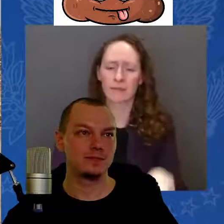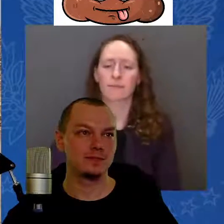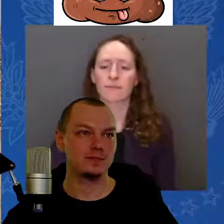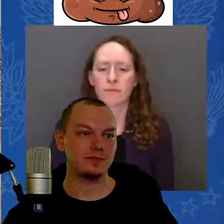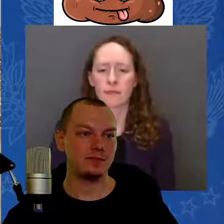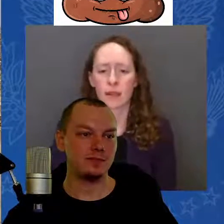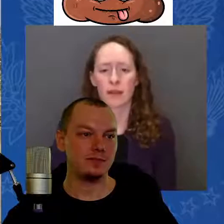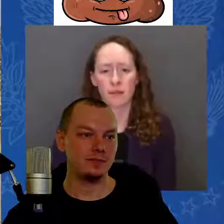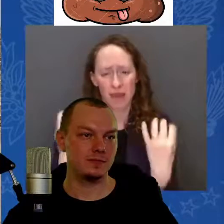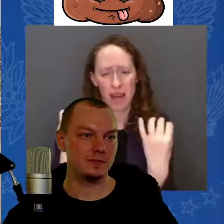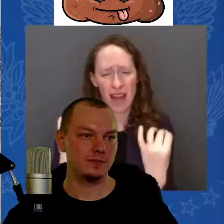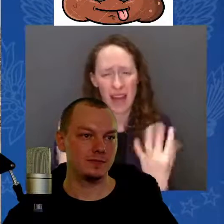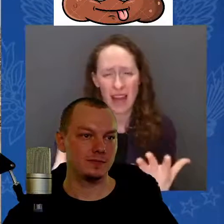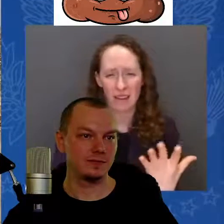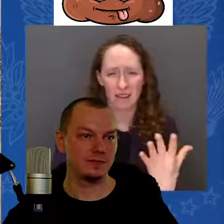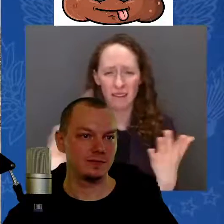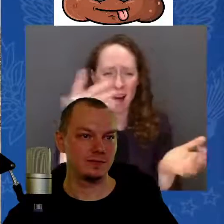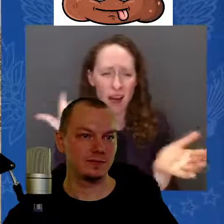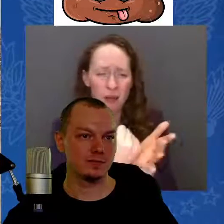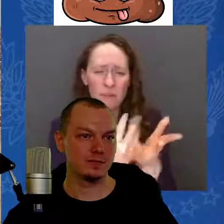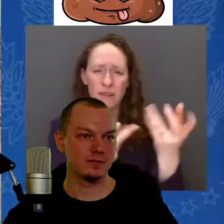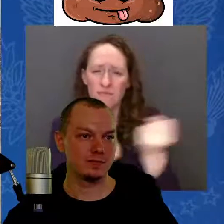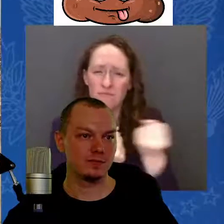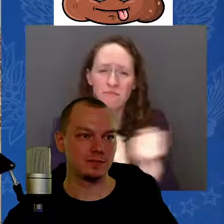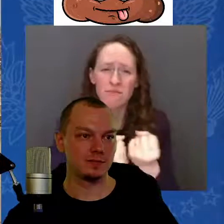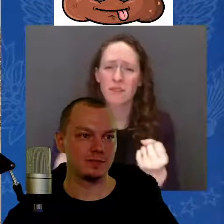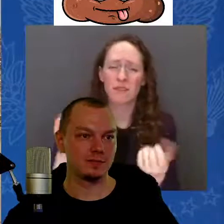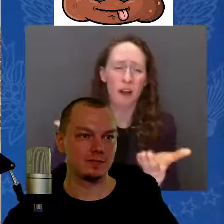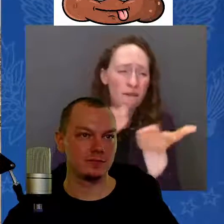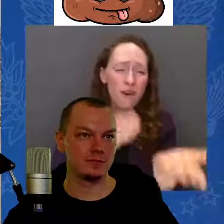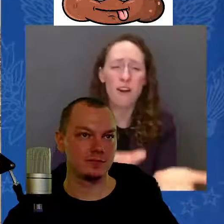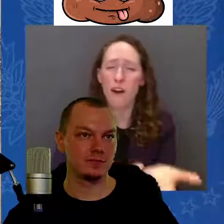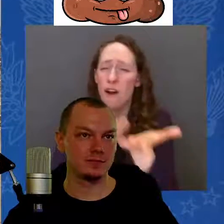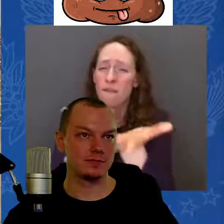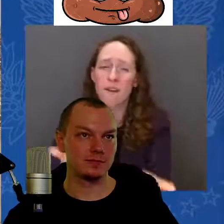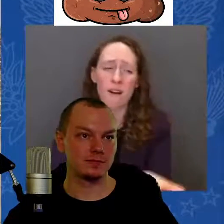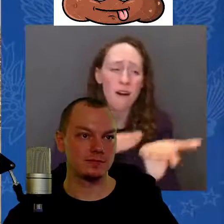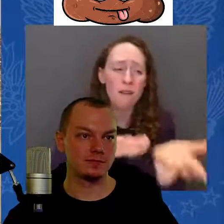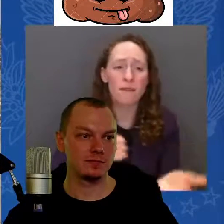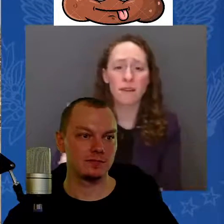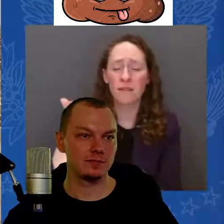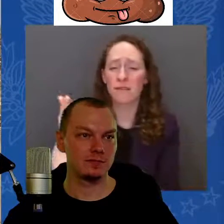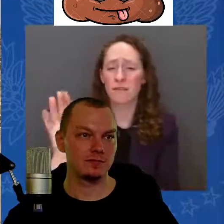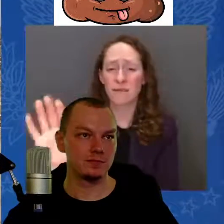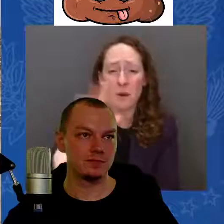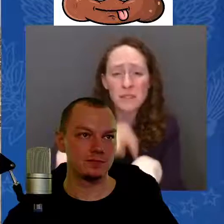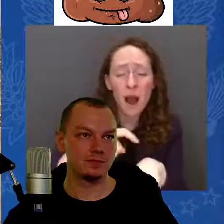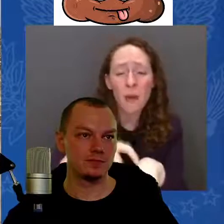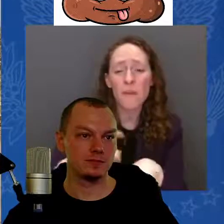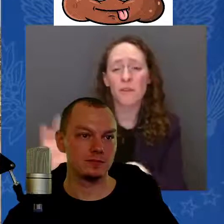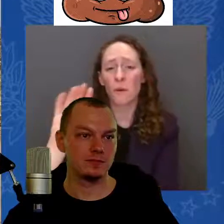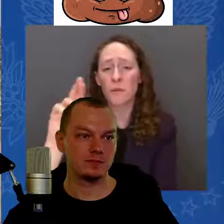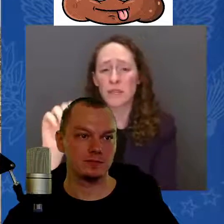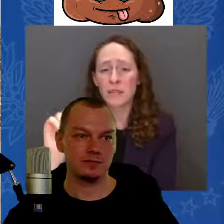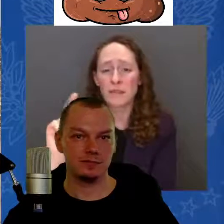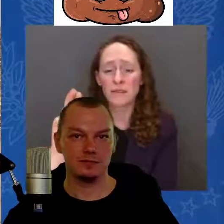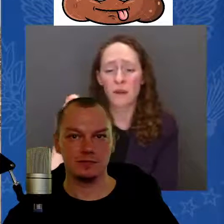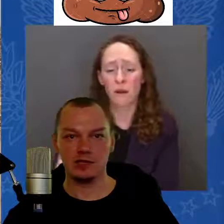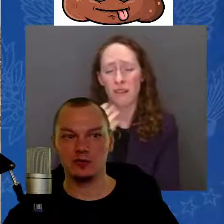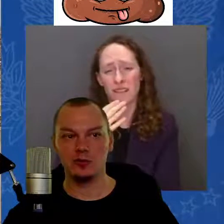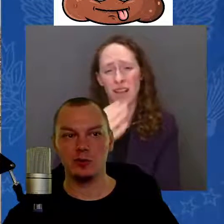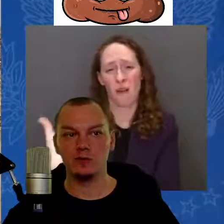And we thank each of you for everything that you have done and everything that you are doing. But right now,